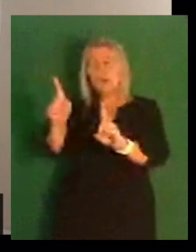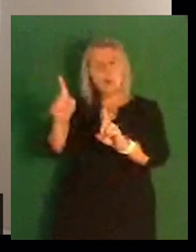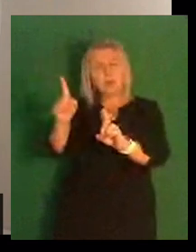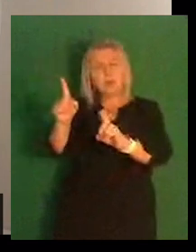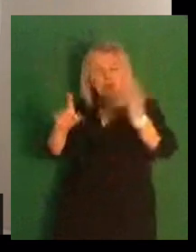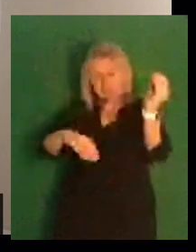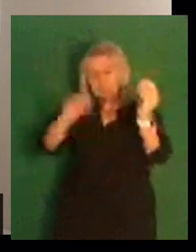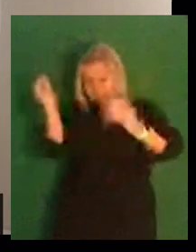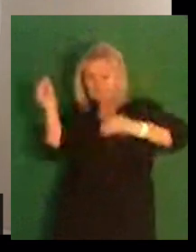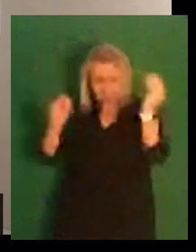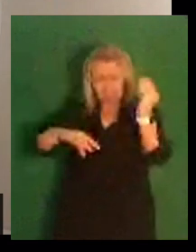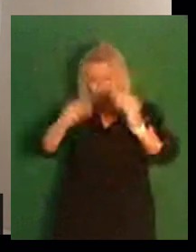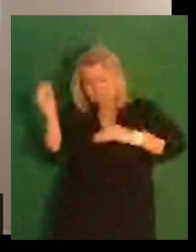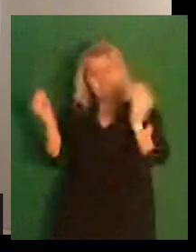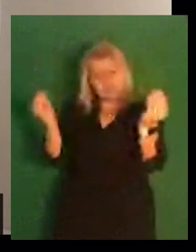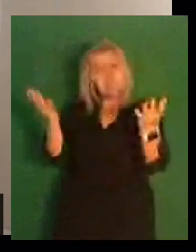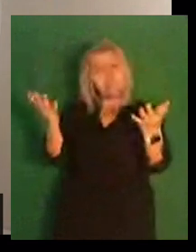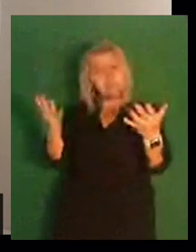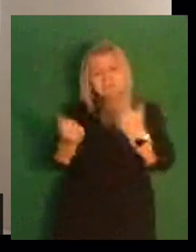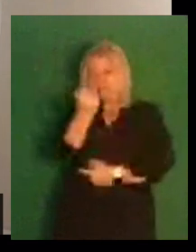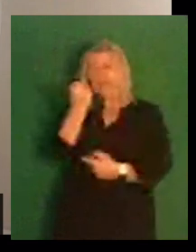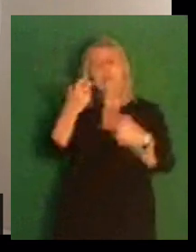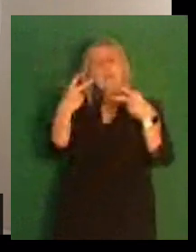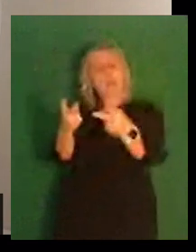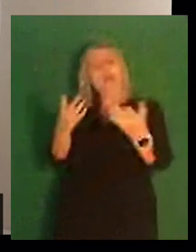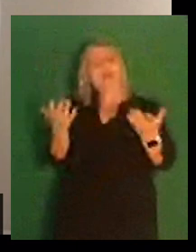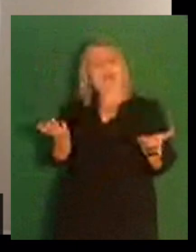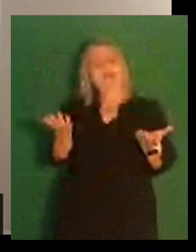and trying to find ways to take these components and